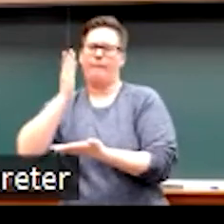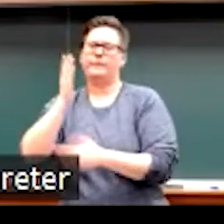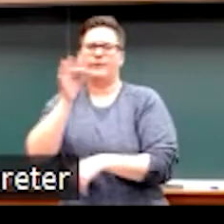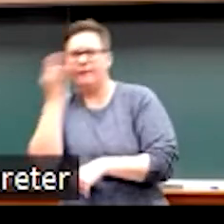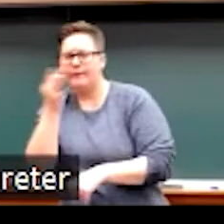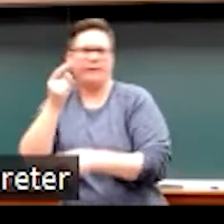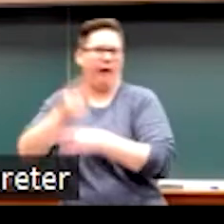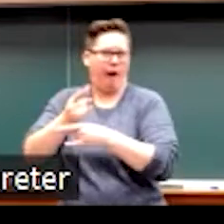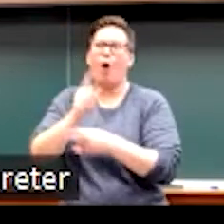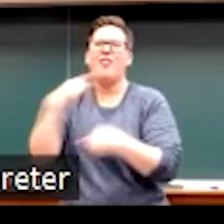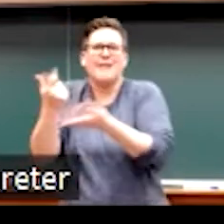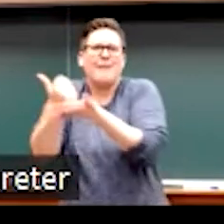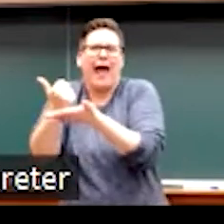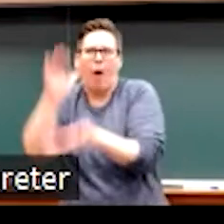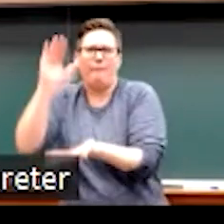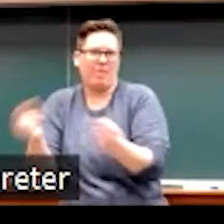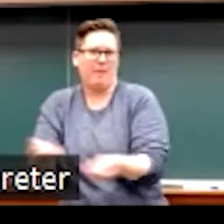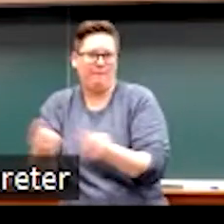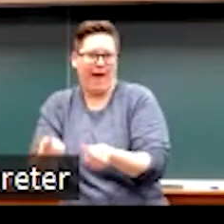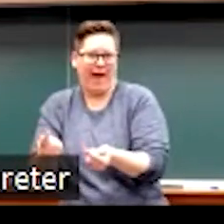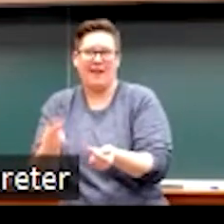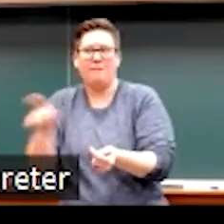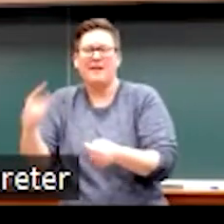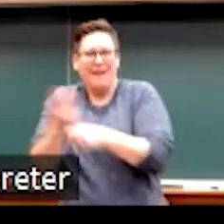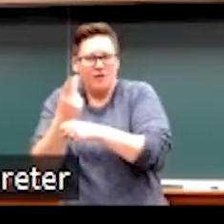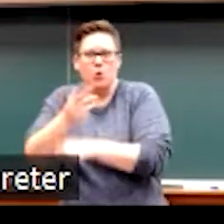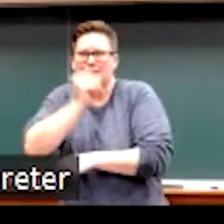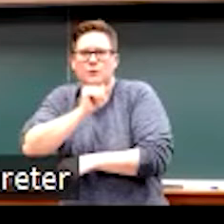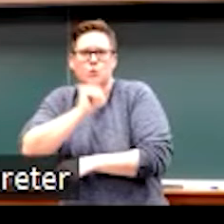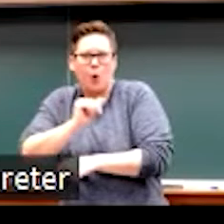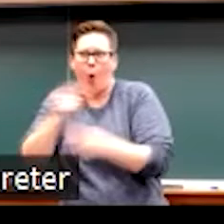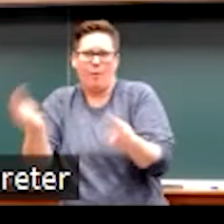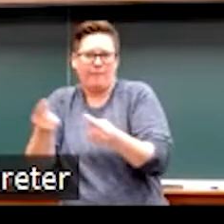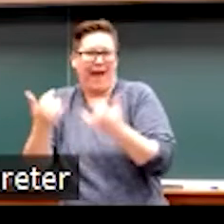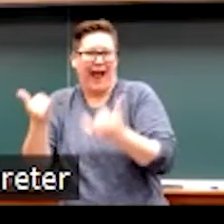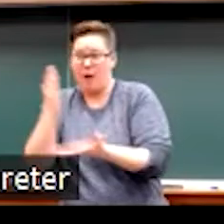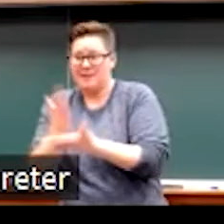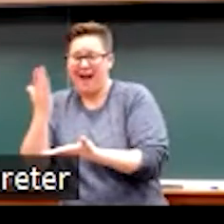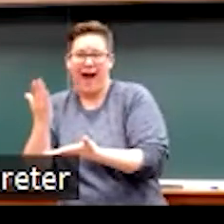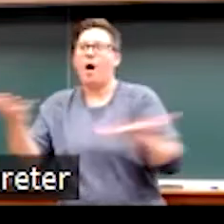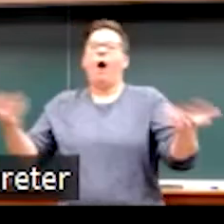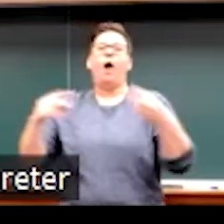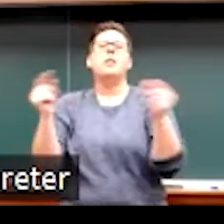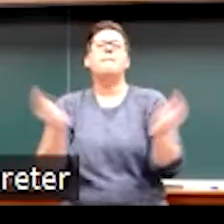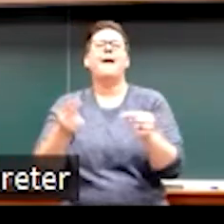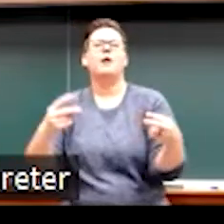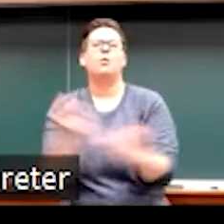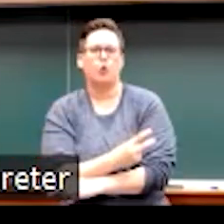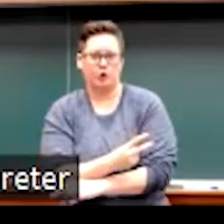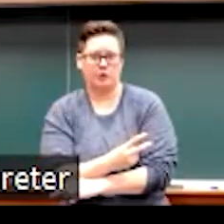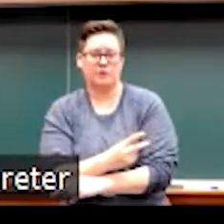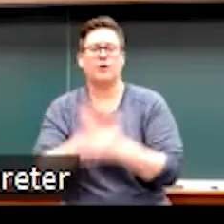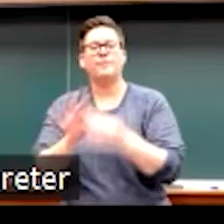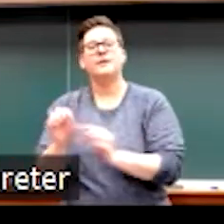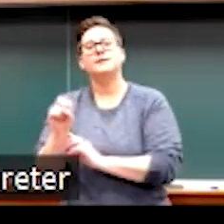away potentially this analgesic effect, right? This coping strategy. So in the context of